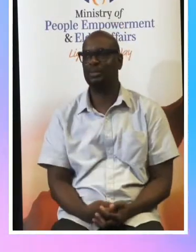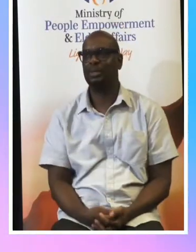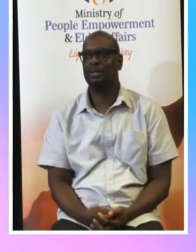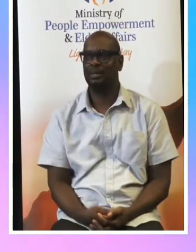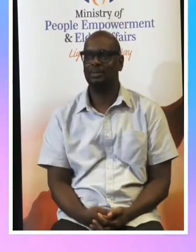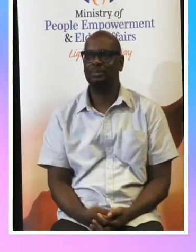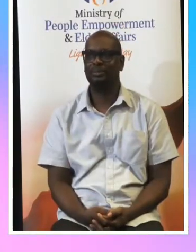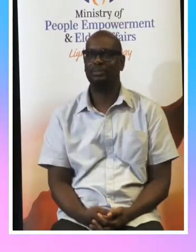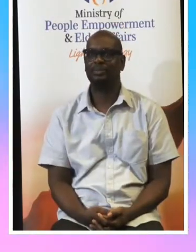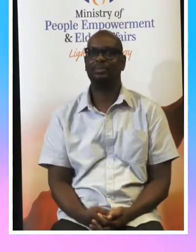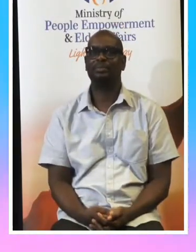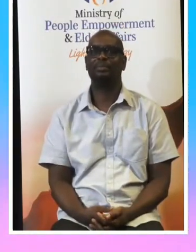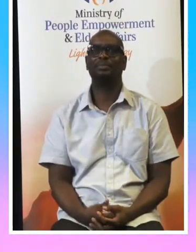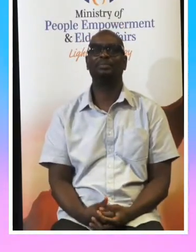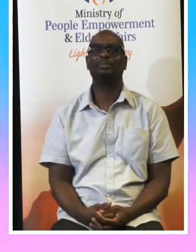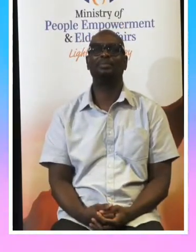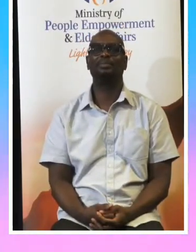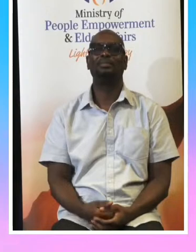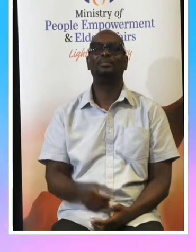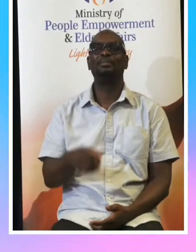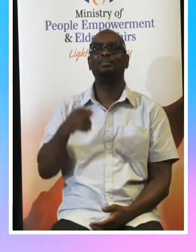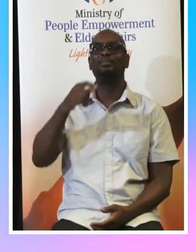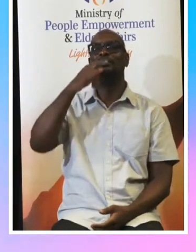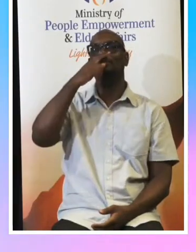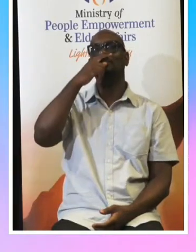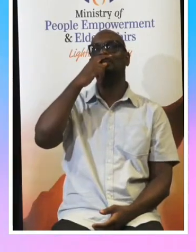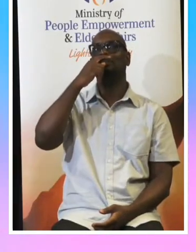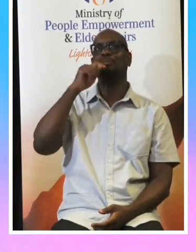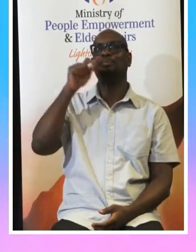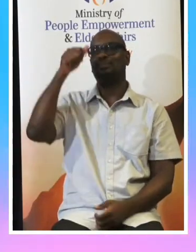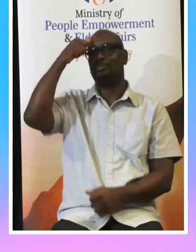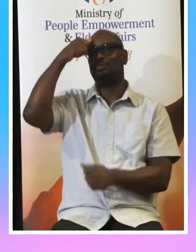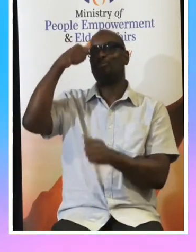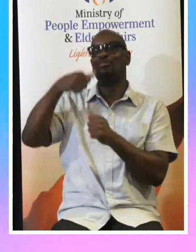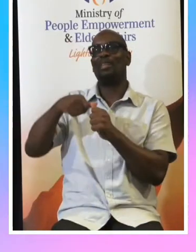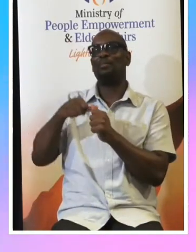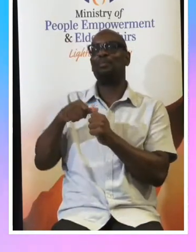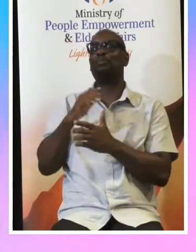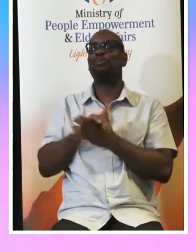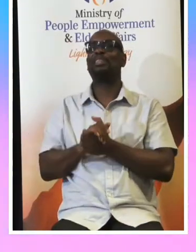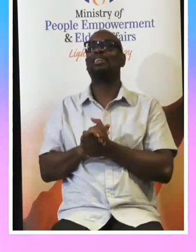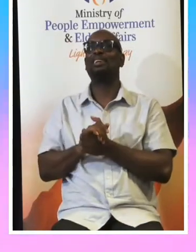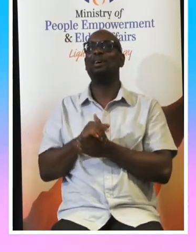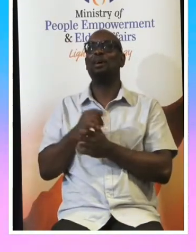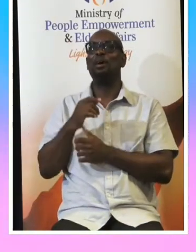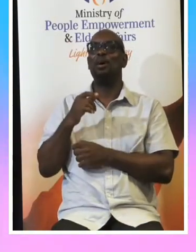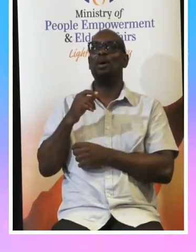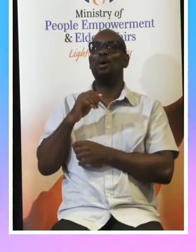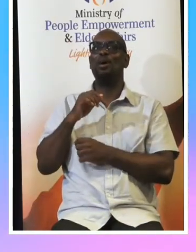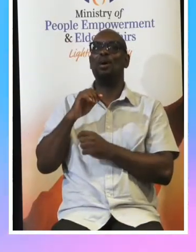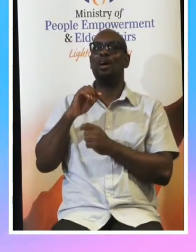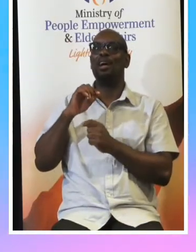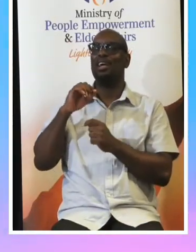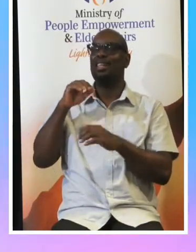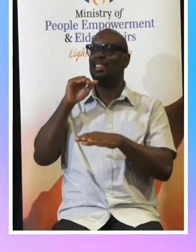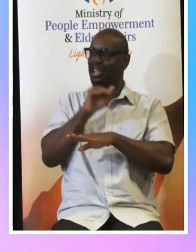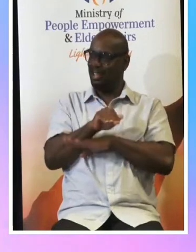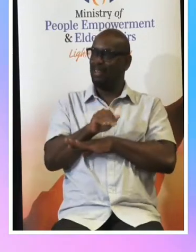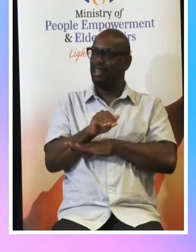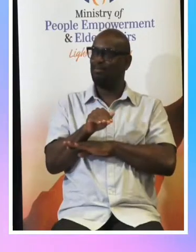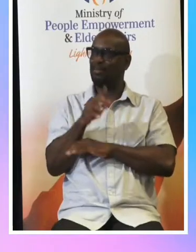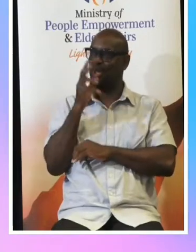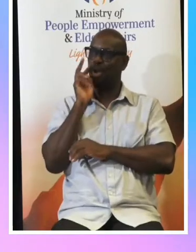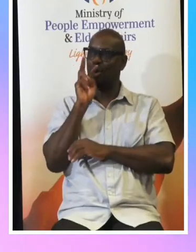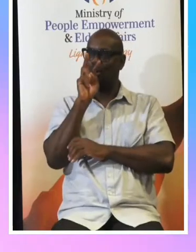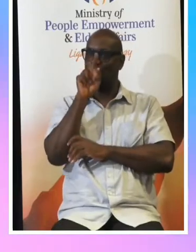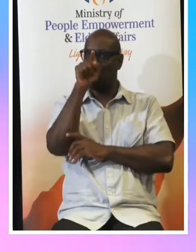And Dr. Allison Leacock became my perennial companion at 7 p.m. in the evening. And that's where our